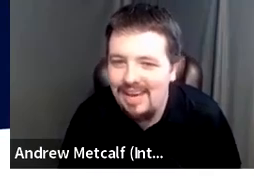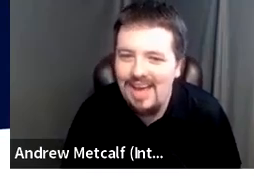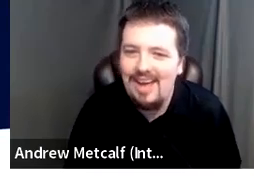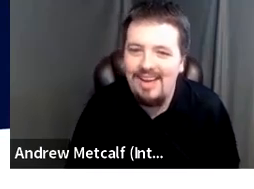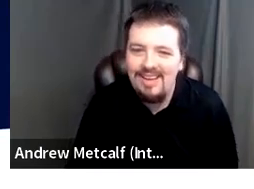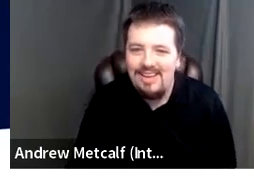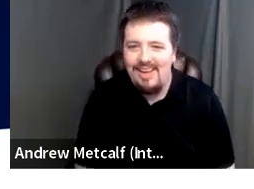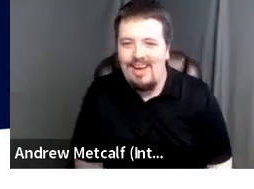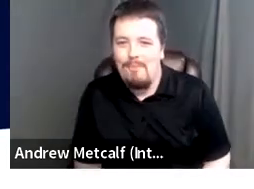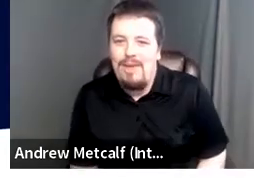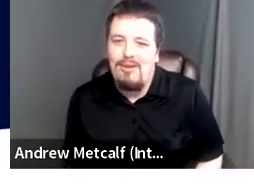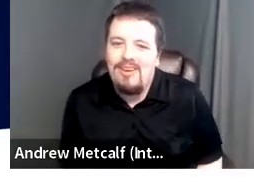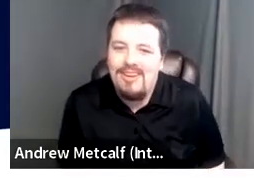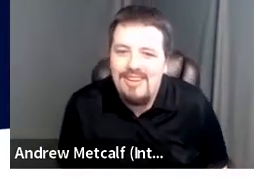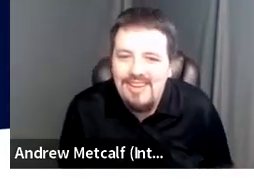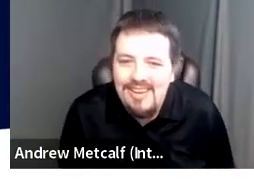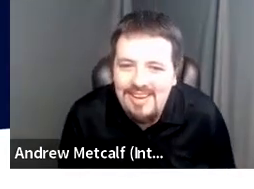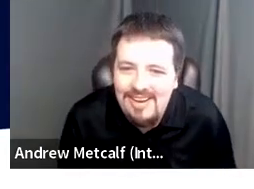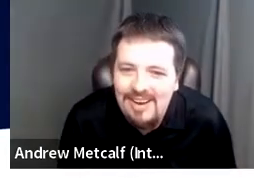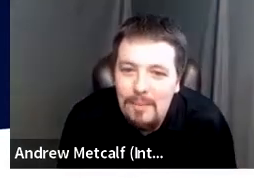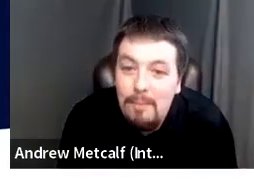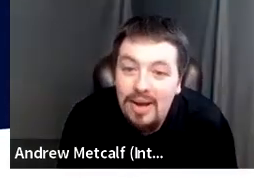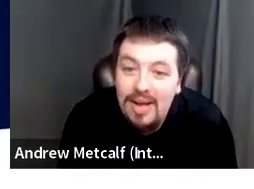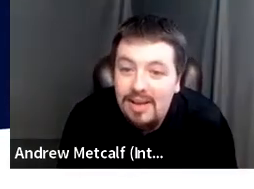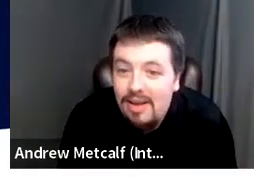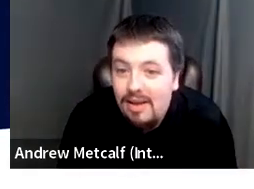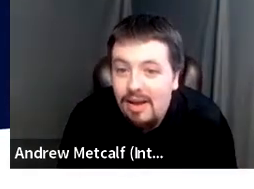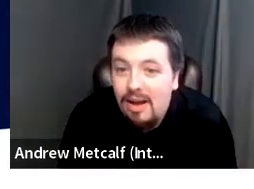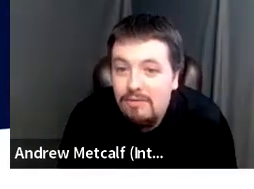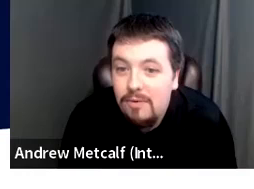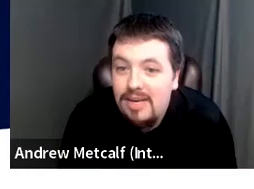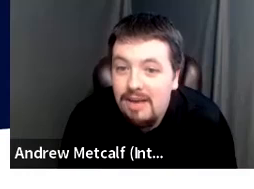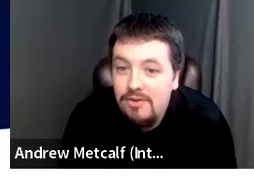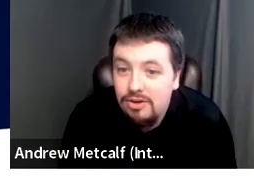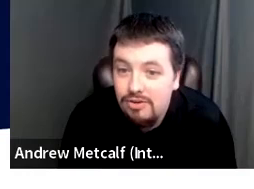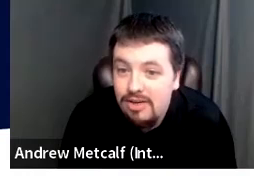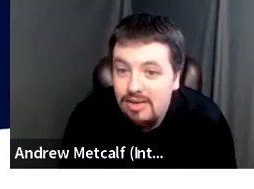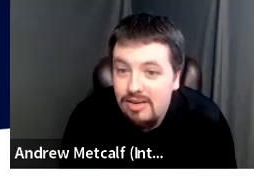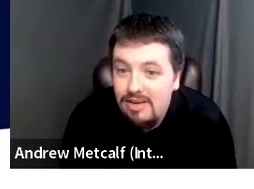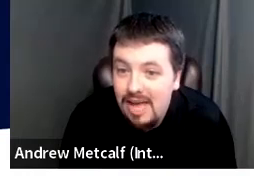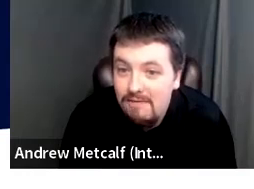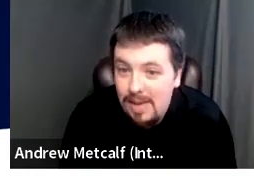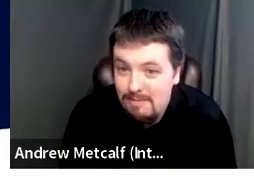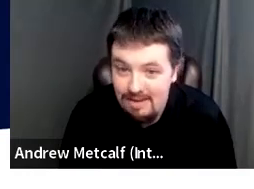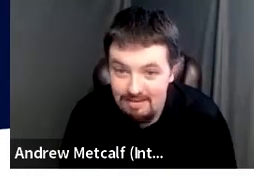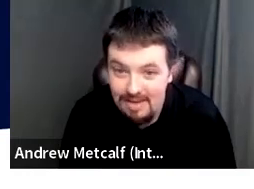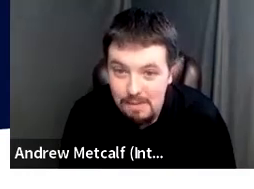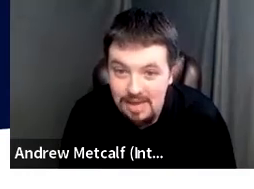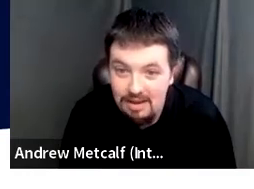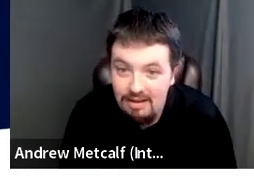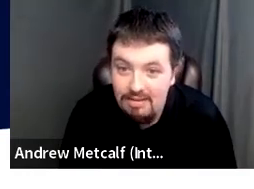or dada, milk. But for deaf children, deaf